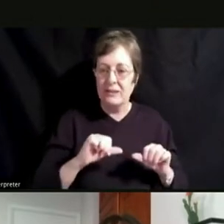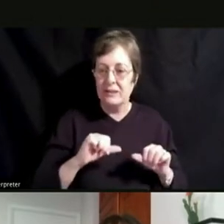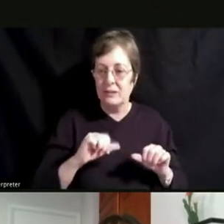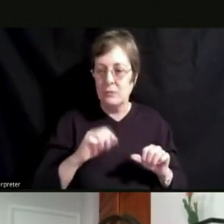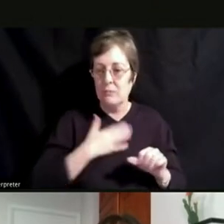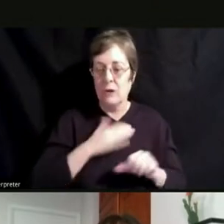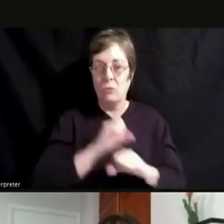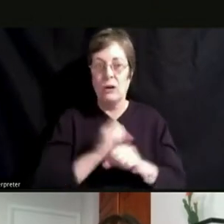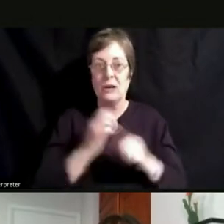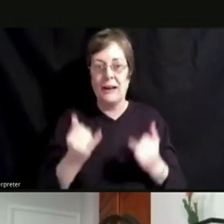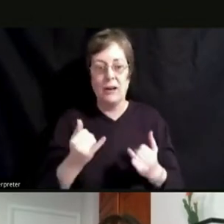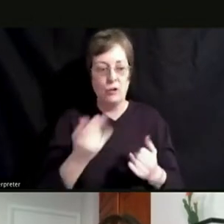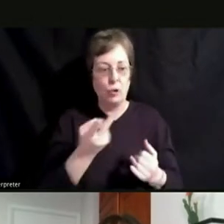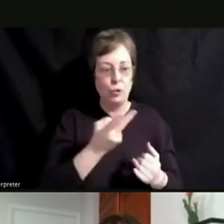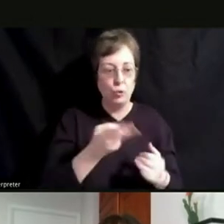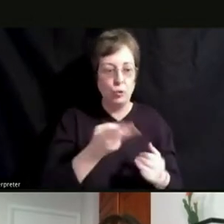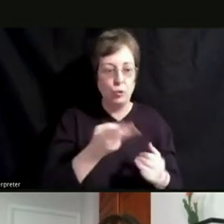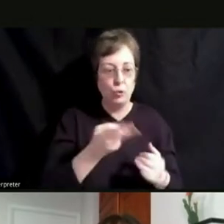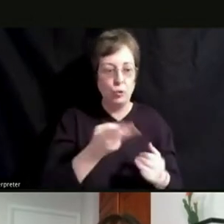that's how I got my spark.